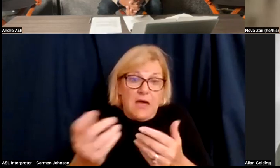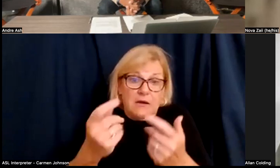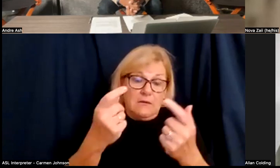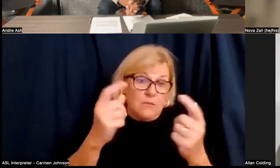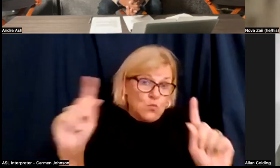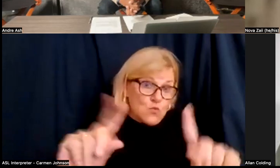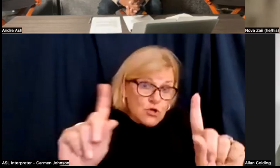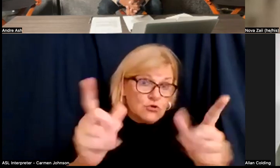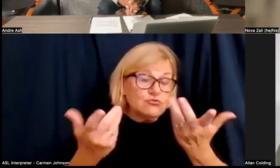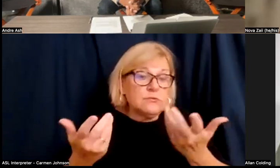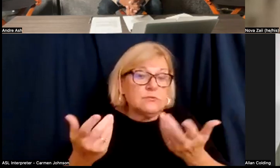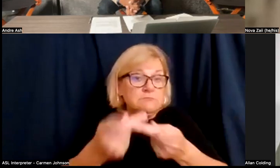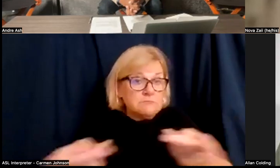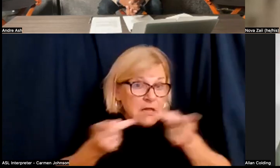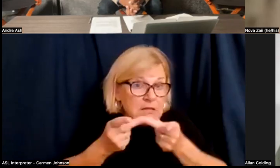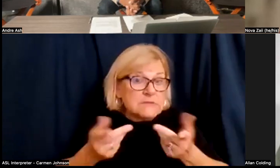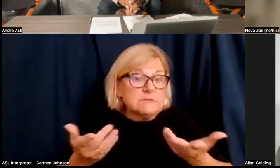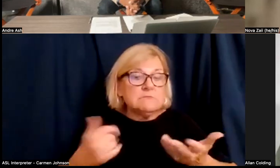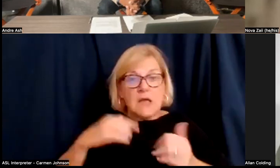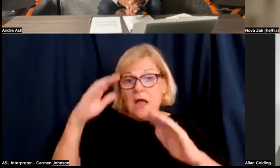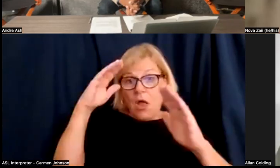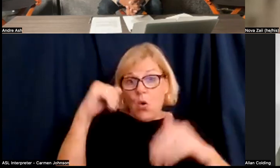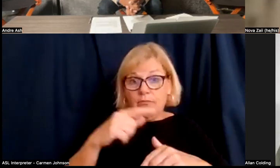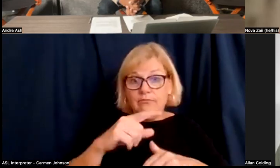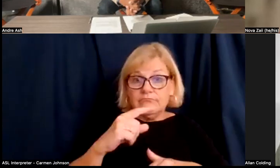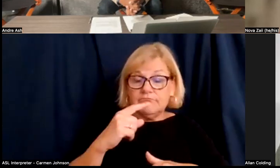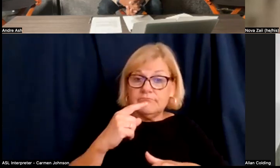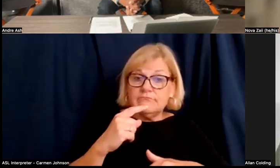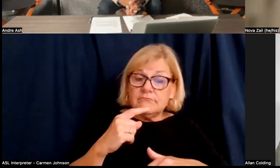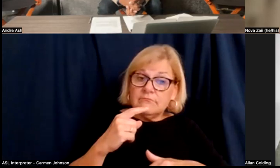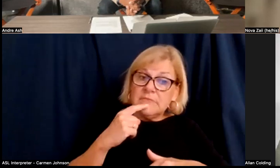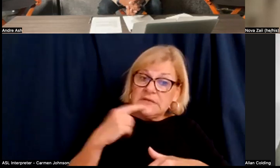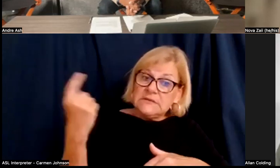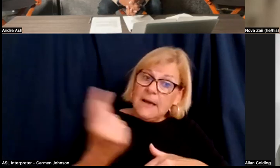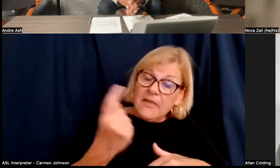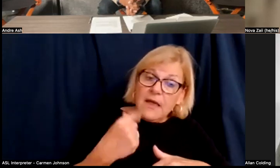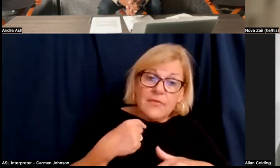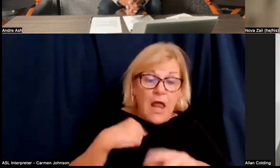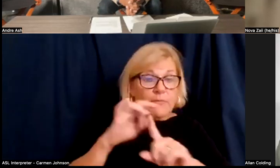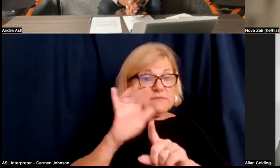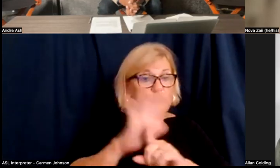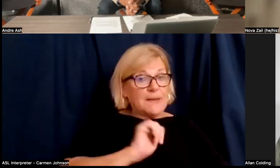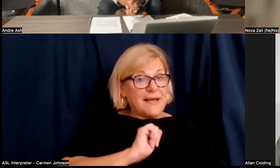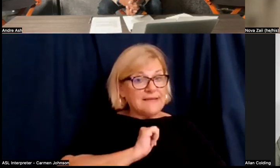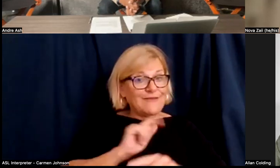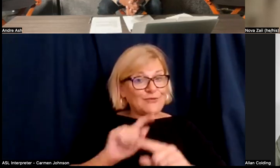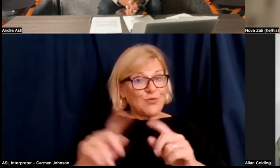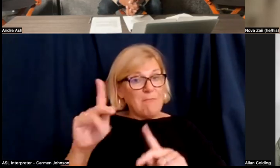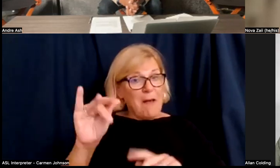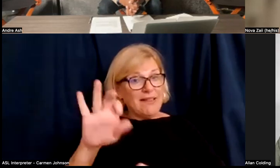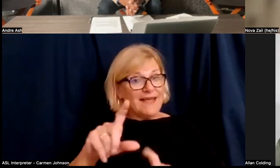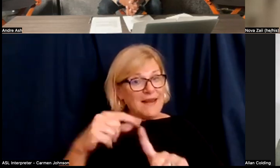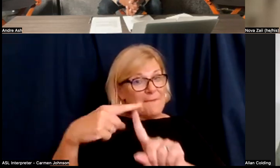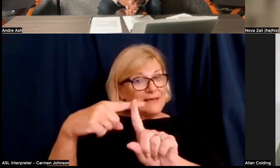is. I just hope that it's something that I'm exposing myself to the public in a positive